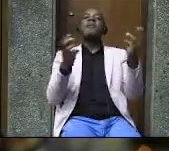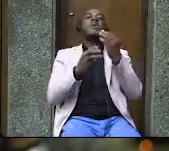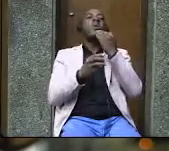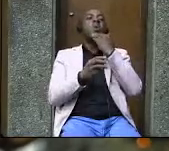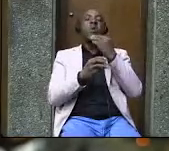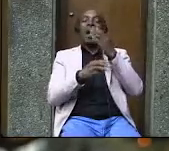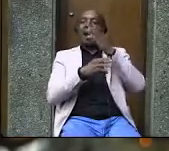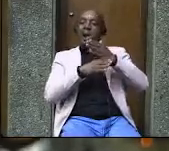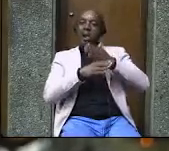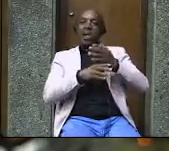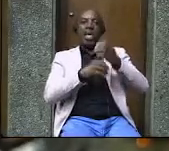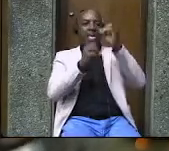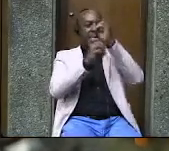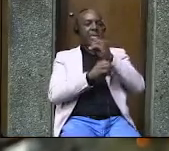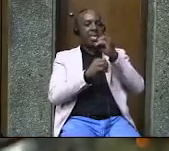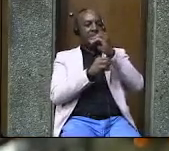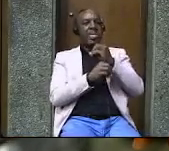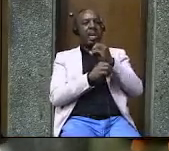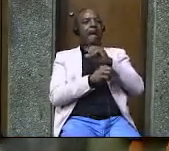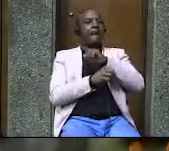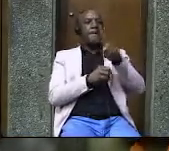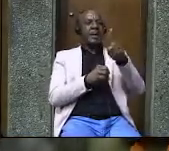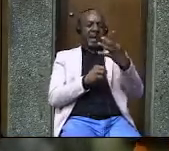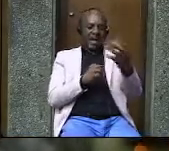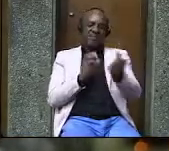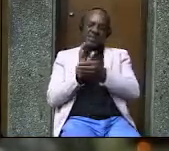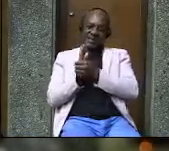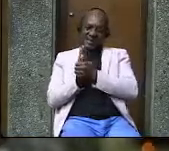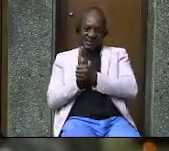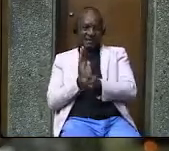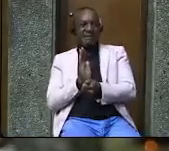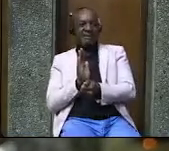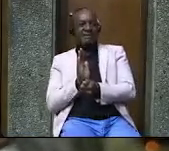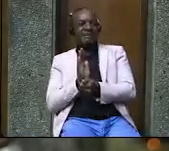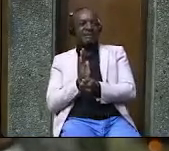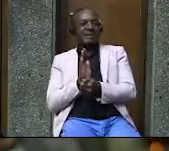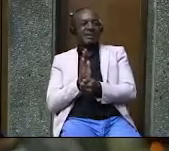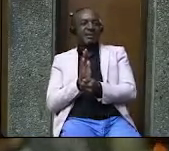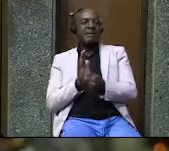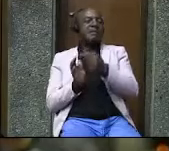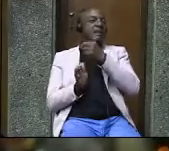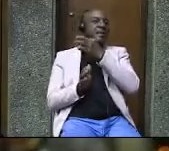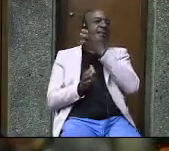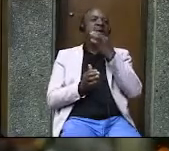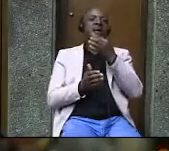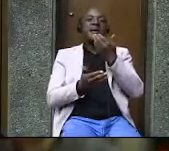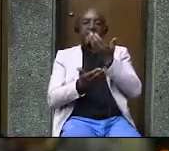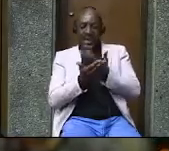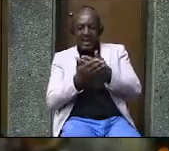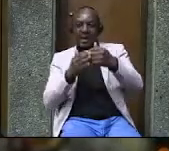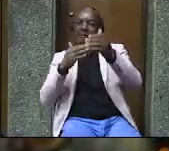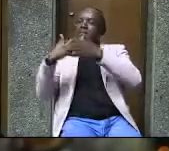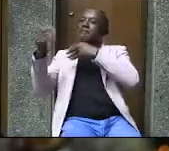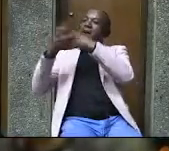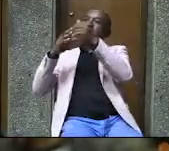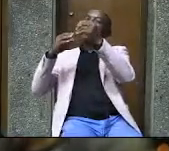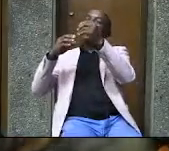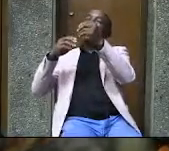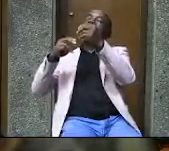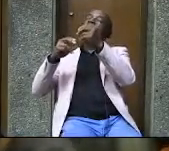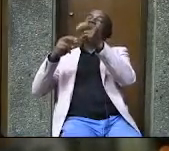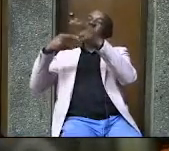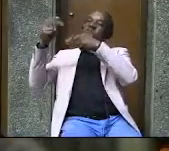but benama skills ukuthi bangakha ama-factory bakhona ukwenza